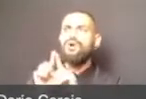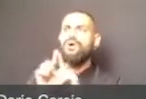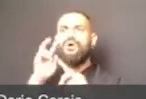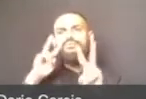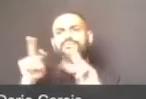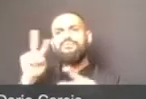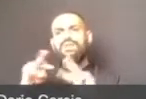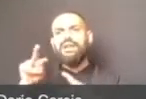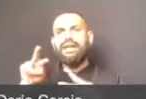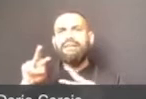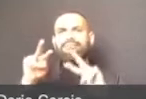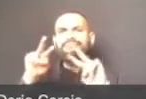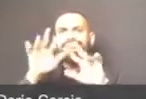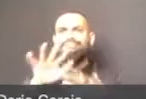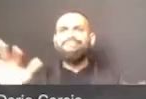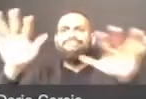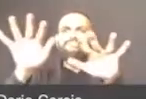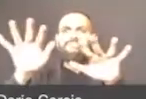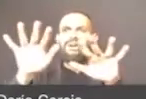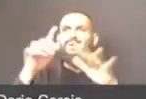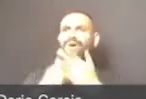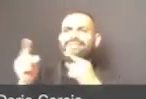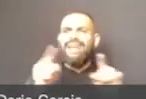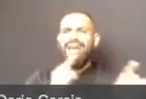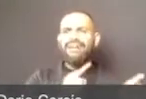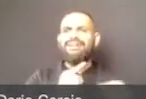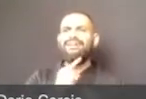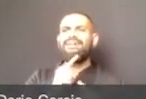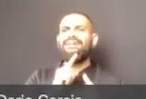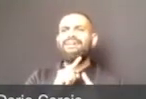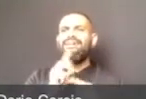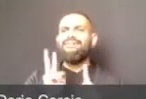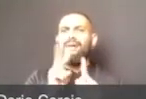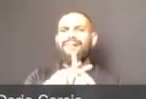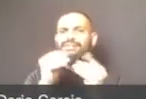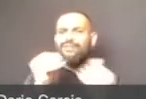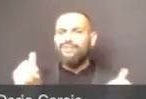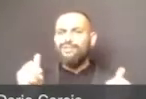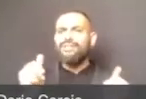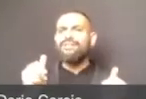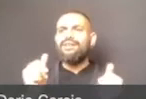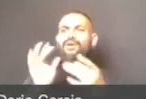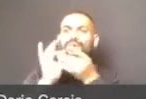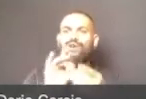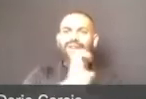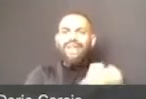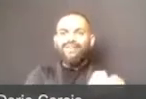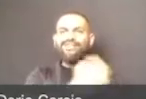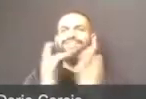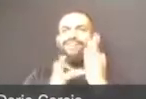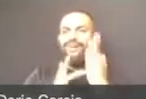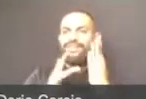look at the landscape globally and apply and bring solutions on the energy and the energy technology side